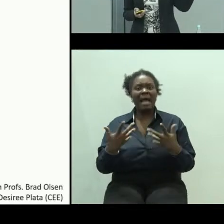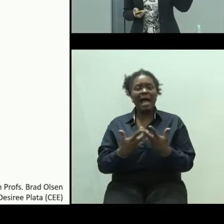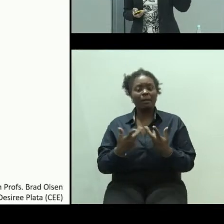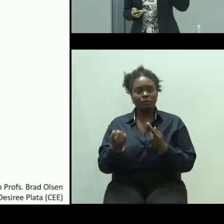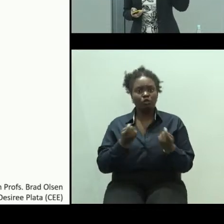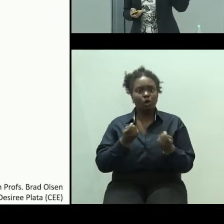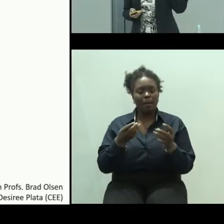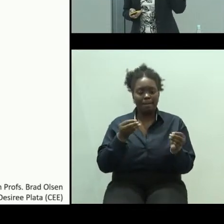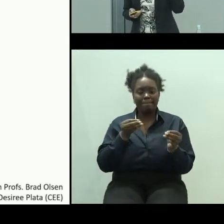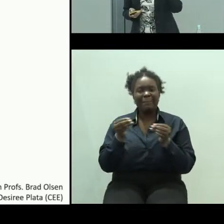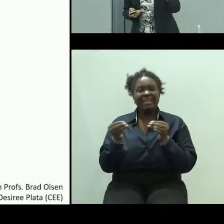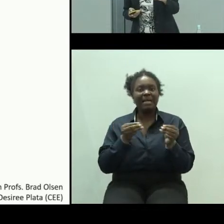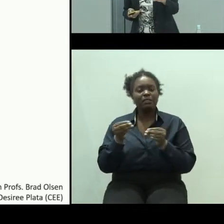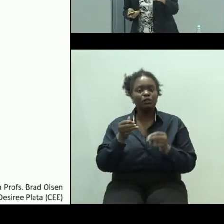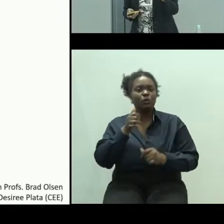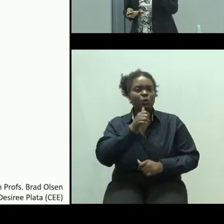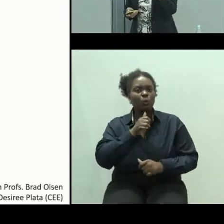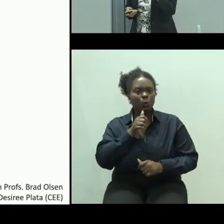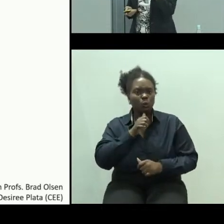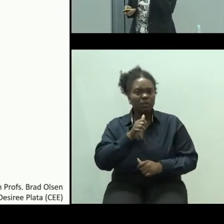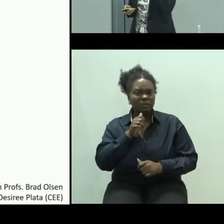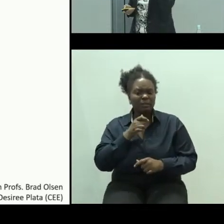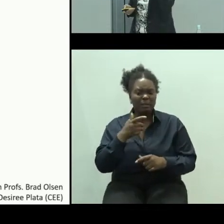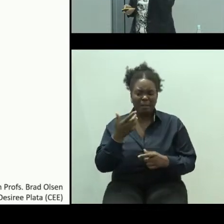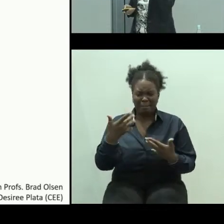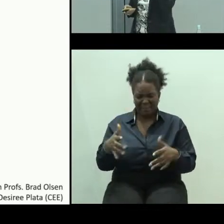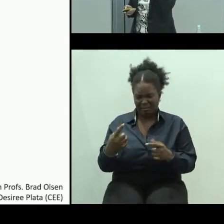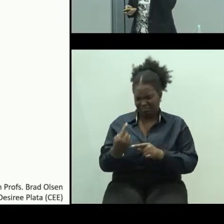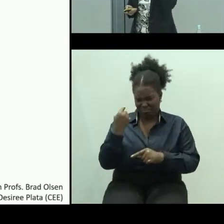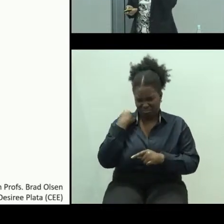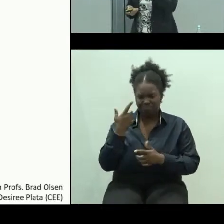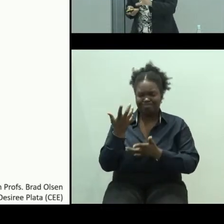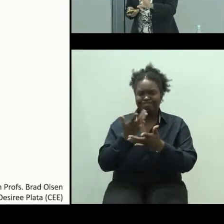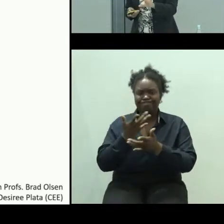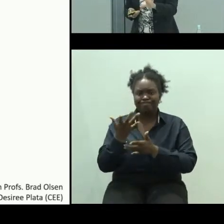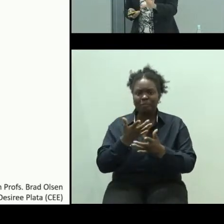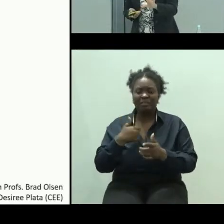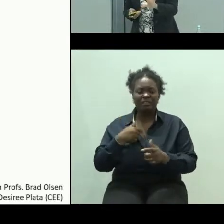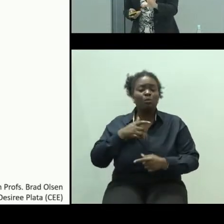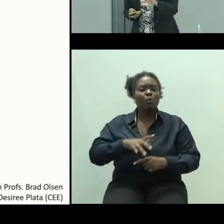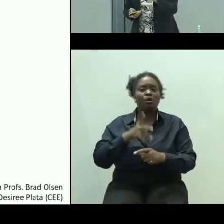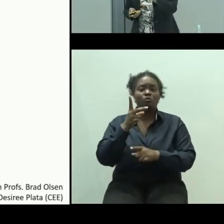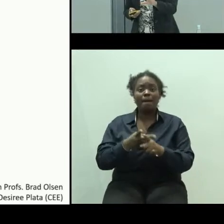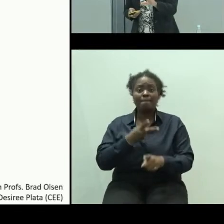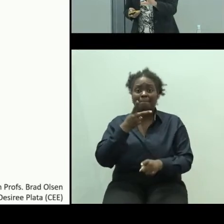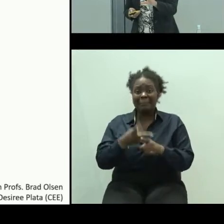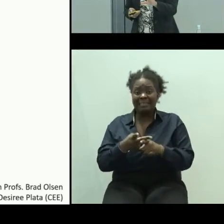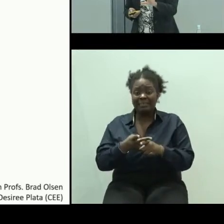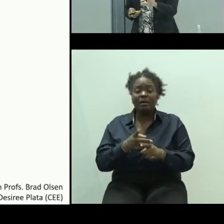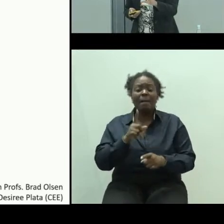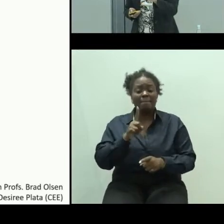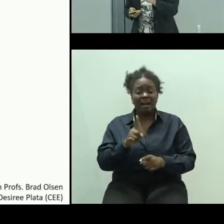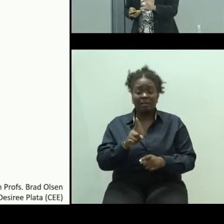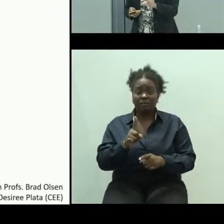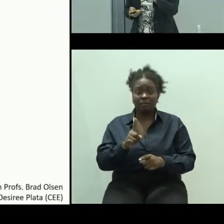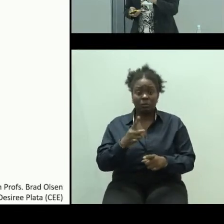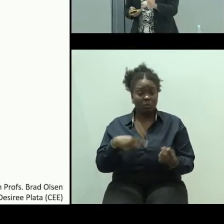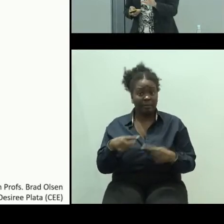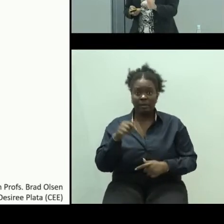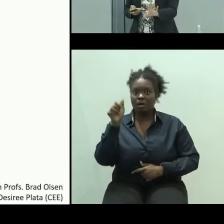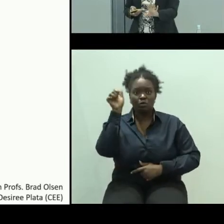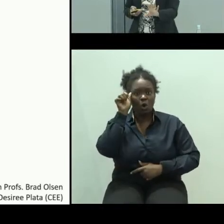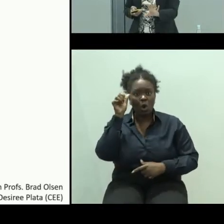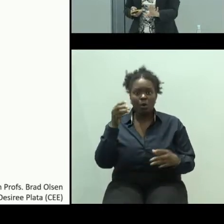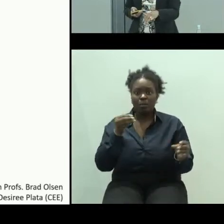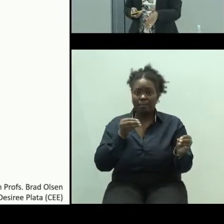about plastics earlier today from Jose Jimenez, and so I'm not going to repeat all of this. The bottom line is that we know plastics are